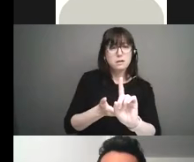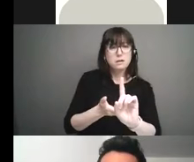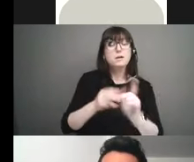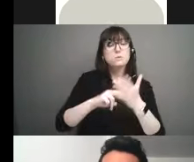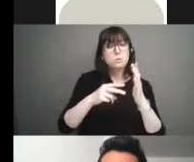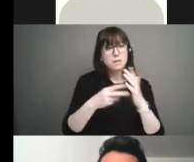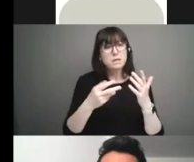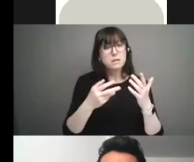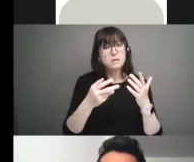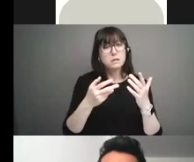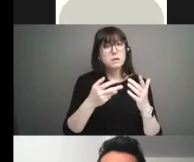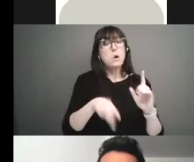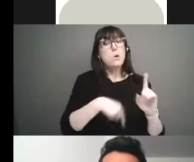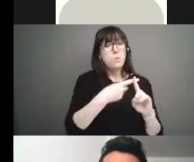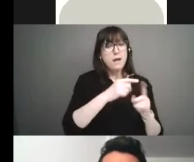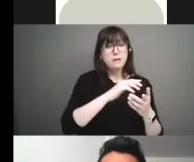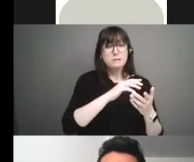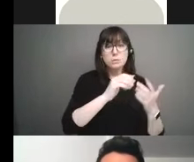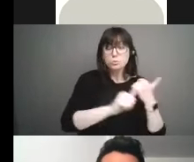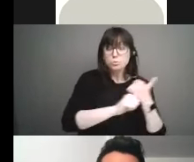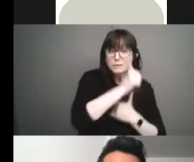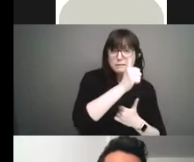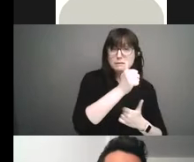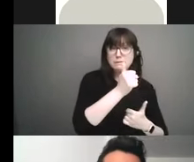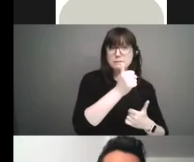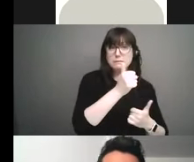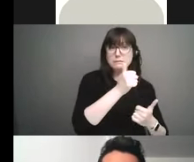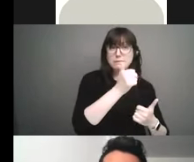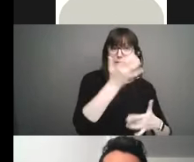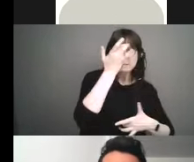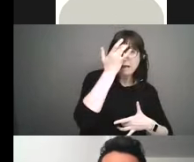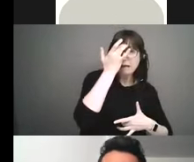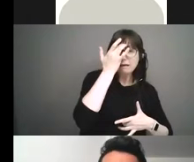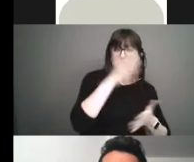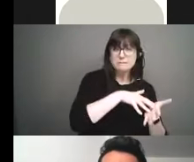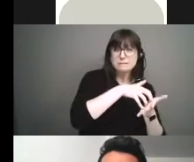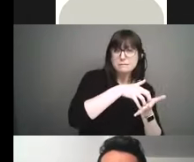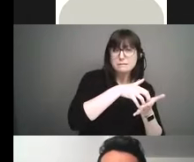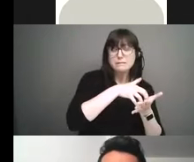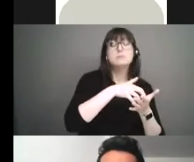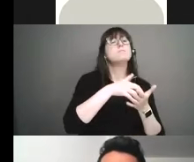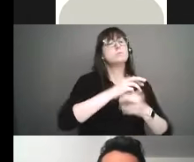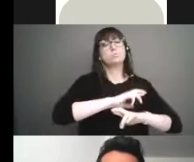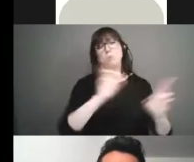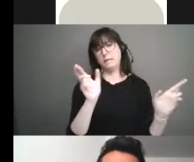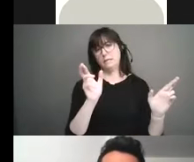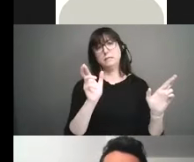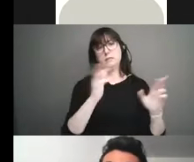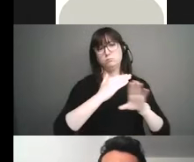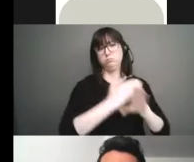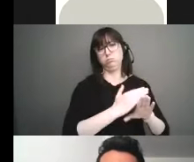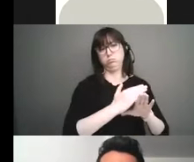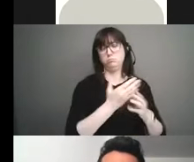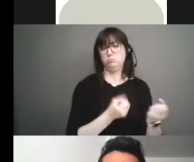they are vulnerable and at risk, there's appropriate mechanisms and tools and protective measures